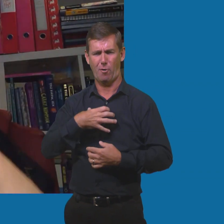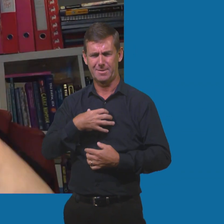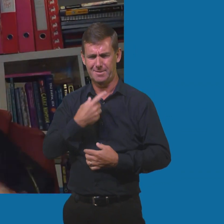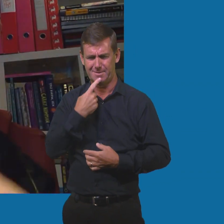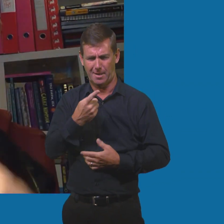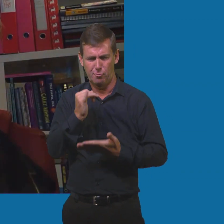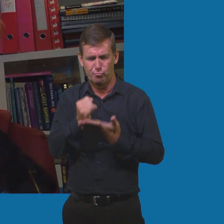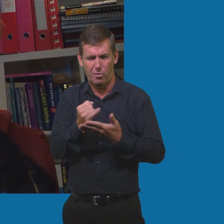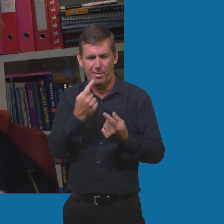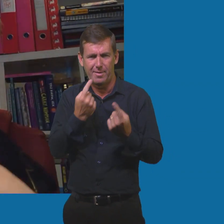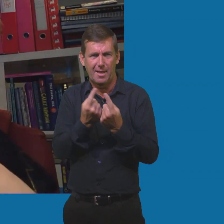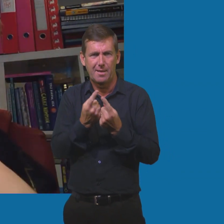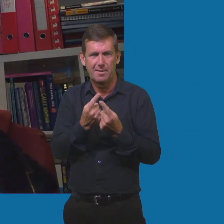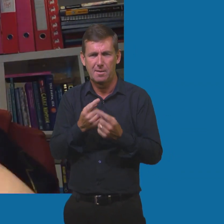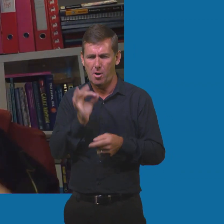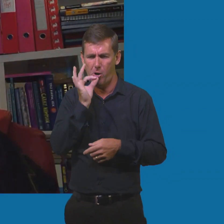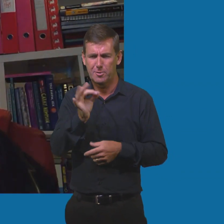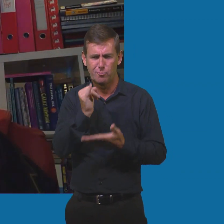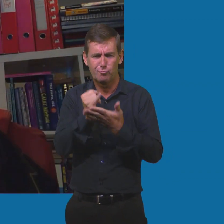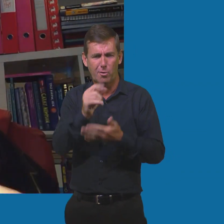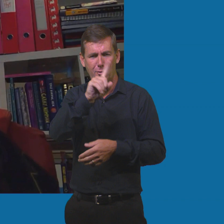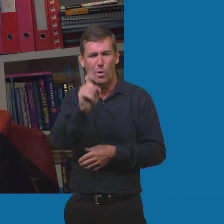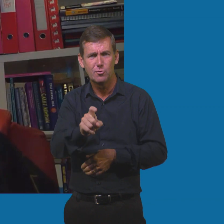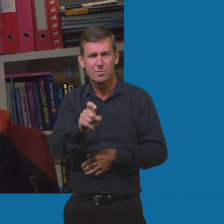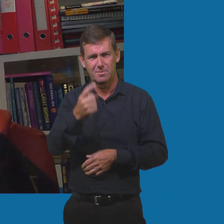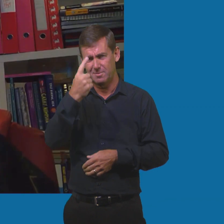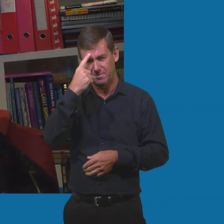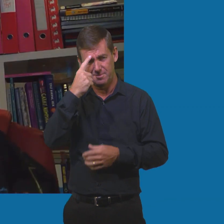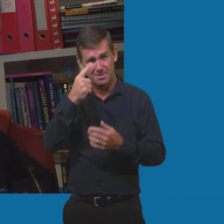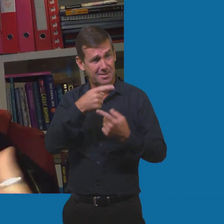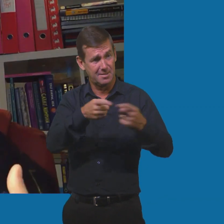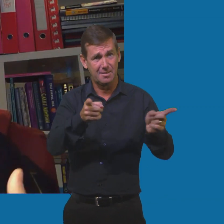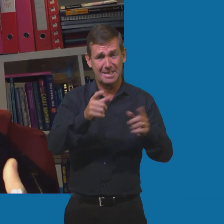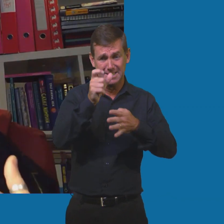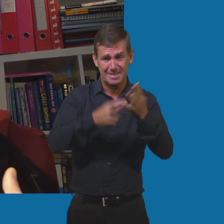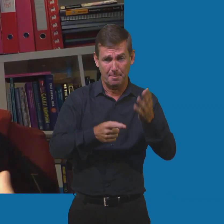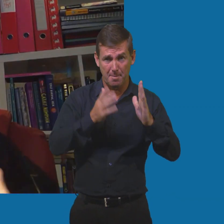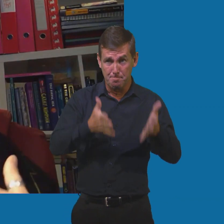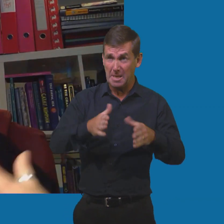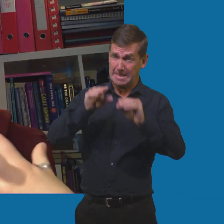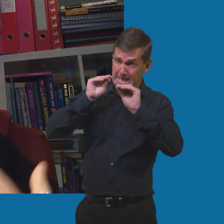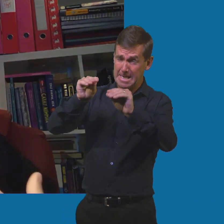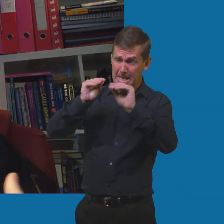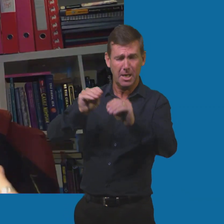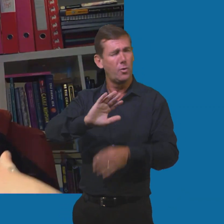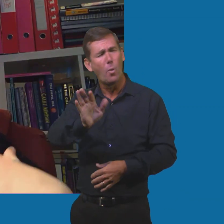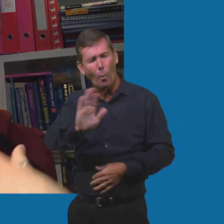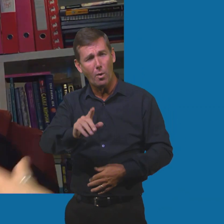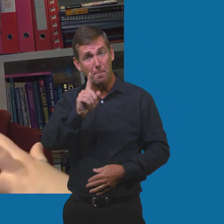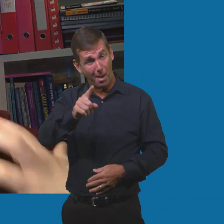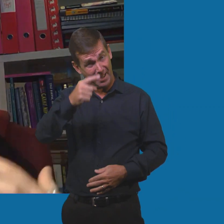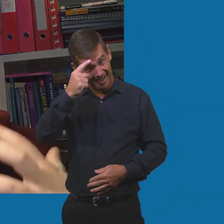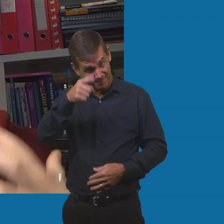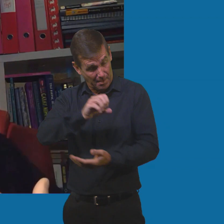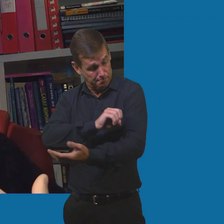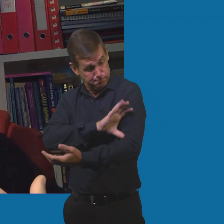the wrong questions, getting it wrong. And whilst the onus shouldn't be on every disabled person to educate, if we do feel able to, if we do feel comfortable to, and we are